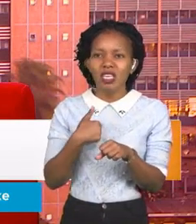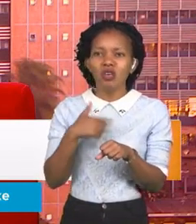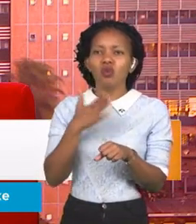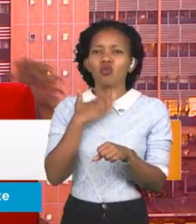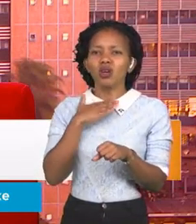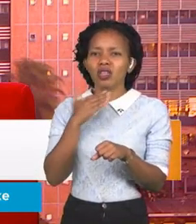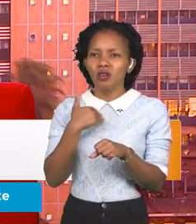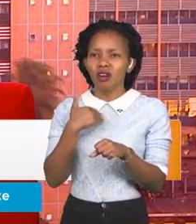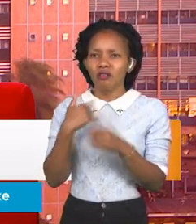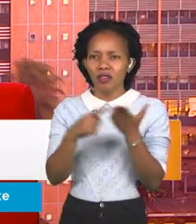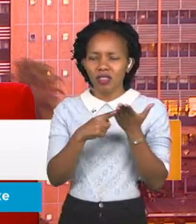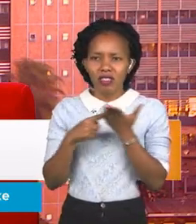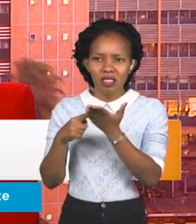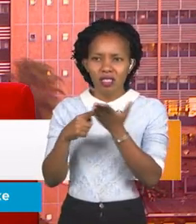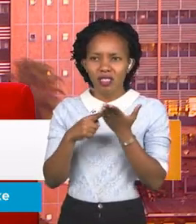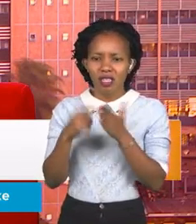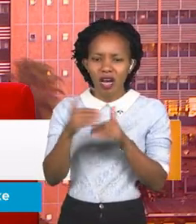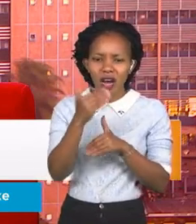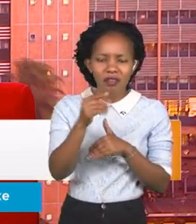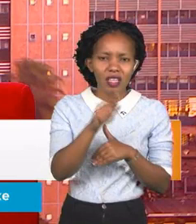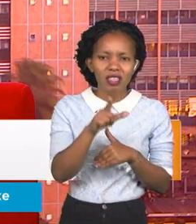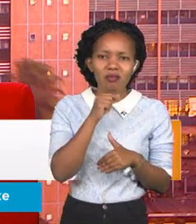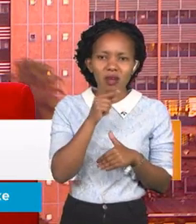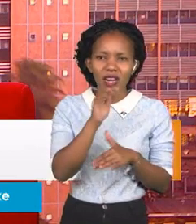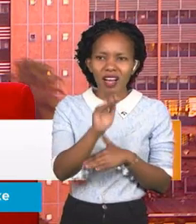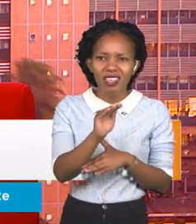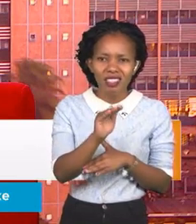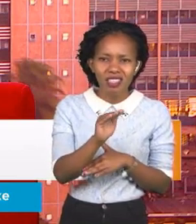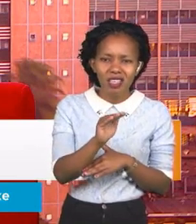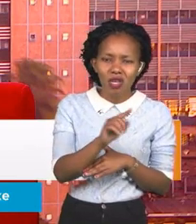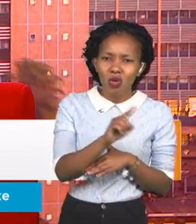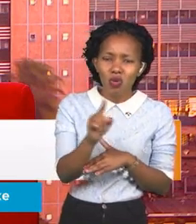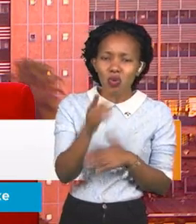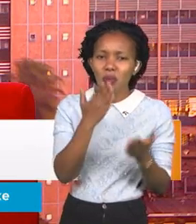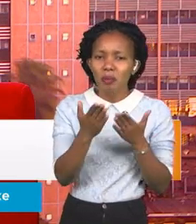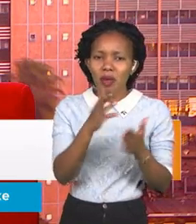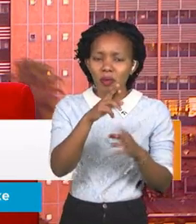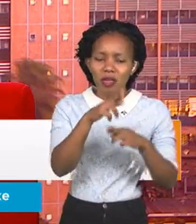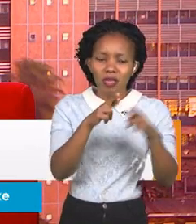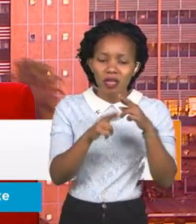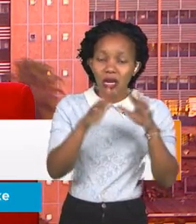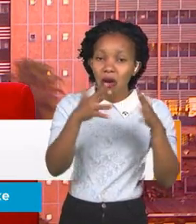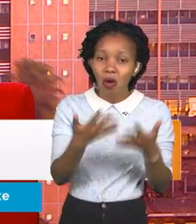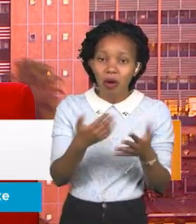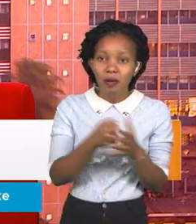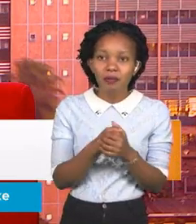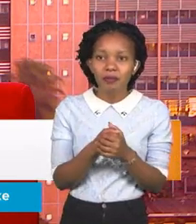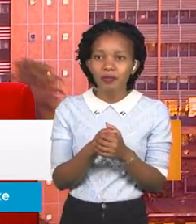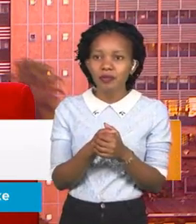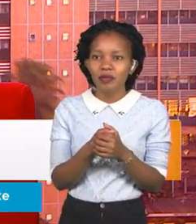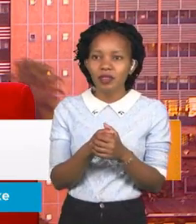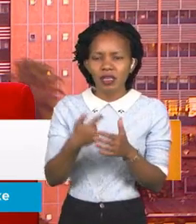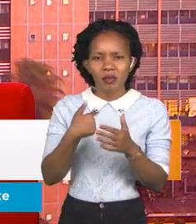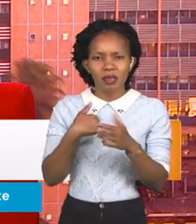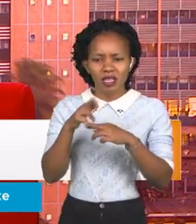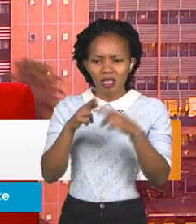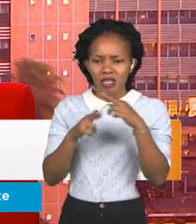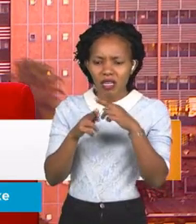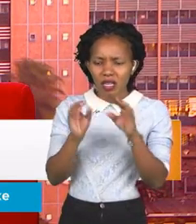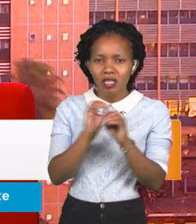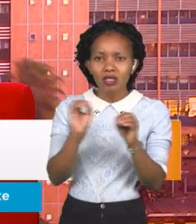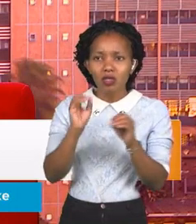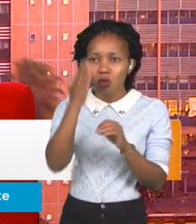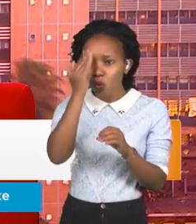this discussion after Naftali has been asked, do you regret this or not? The incidences, he will say things like, I do not regret this